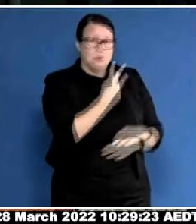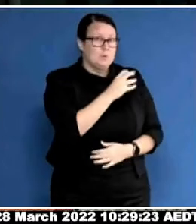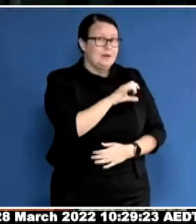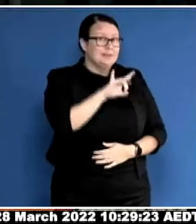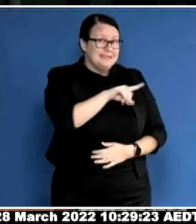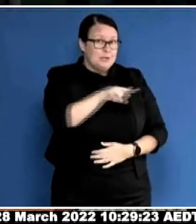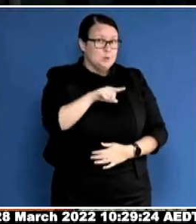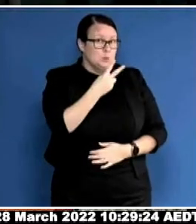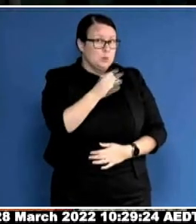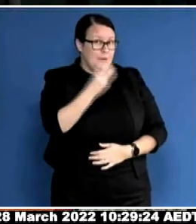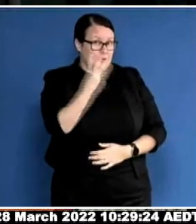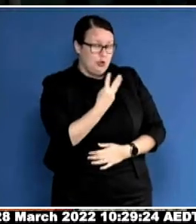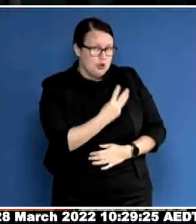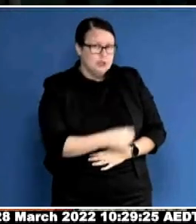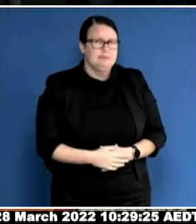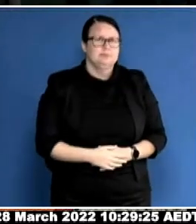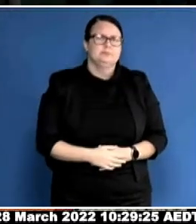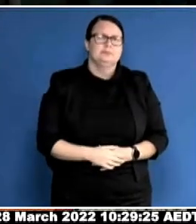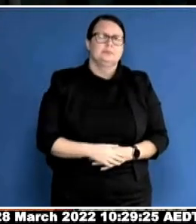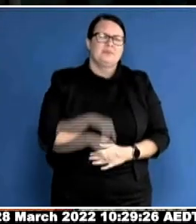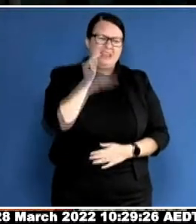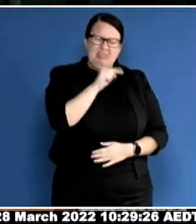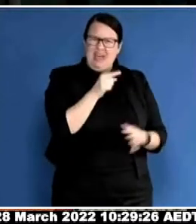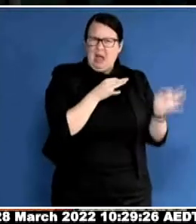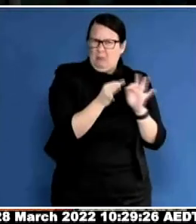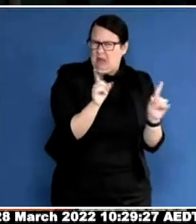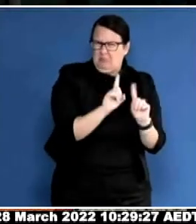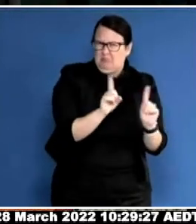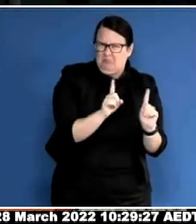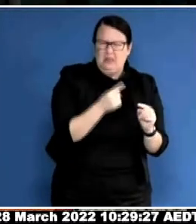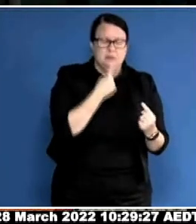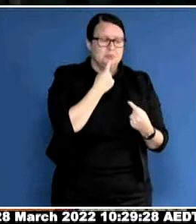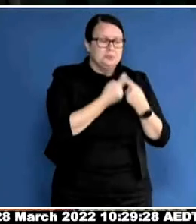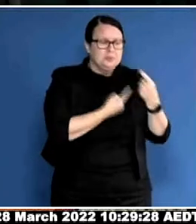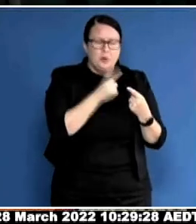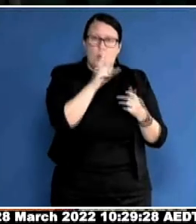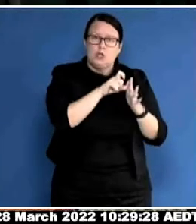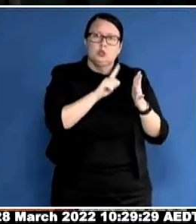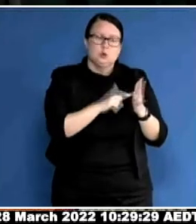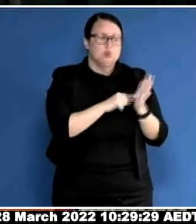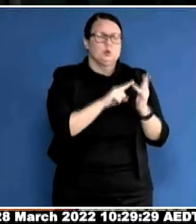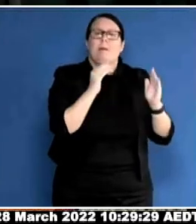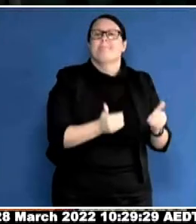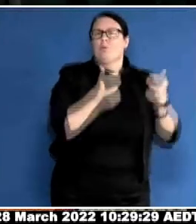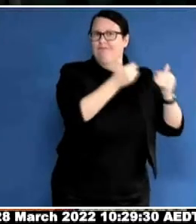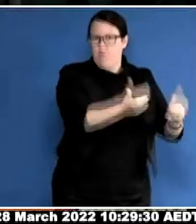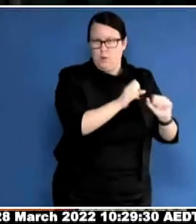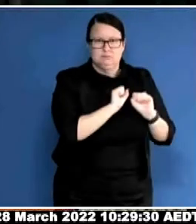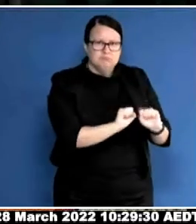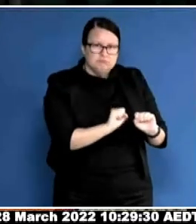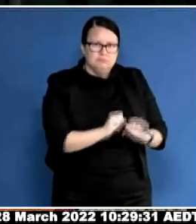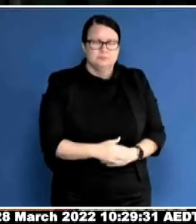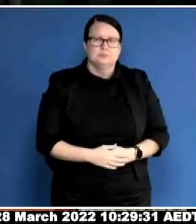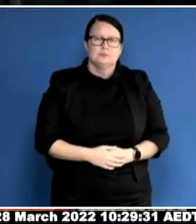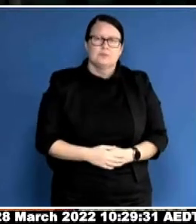a Tasmanian implementation plan described as moving forward. An important initiative has